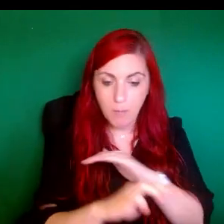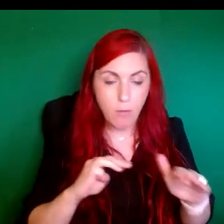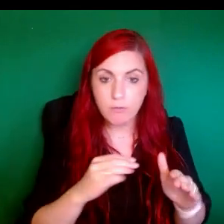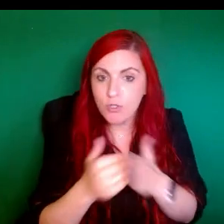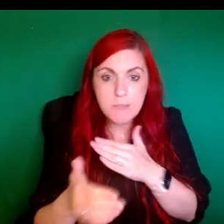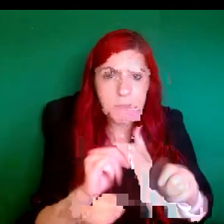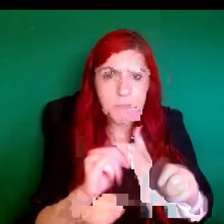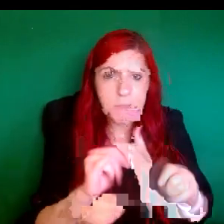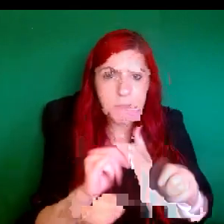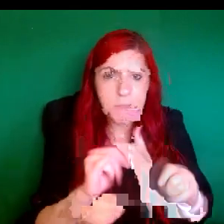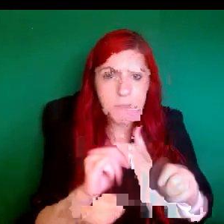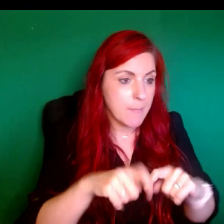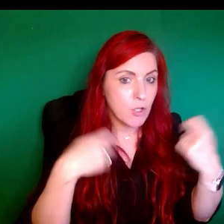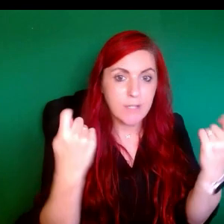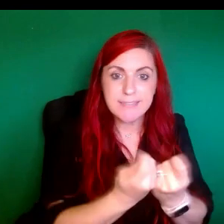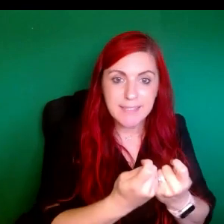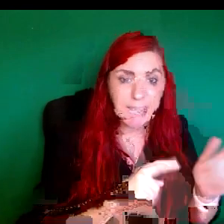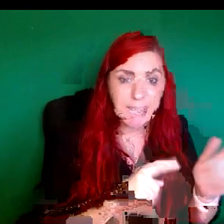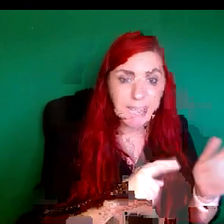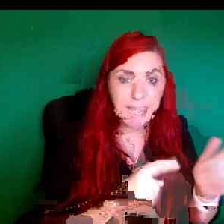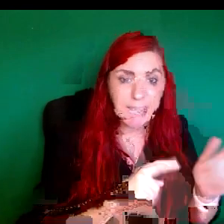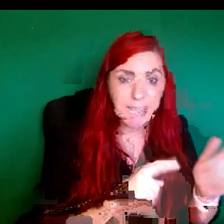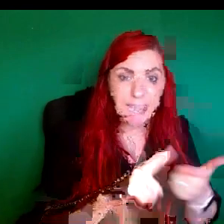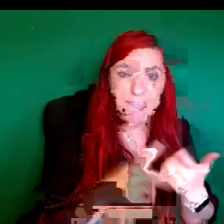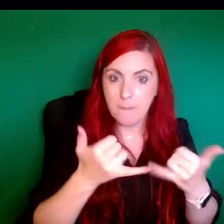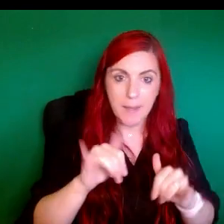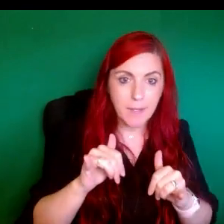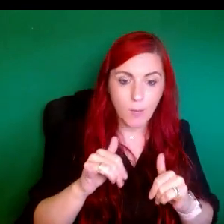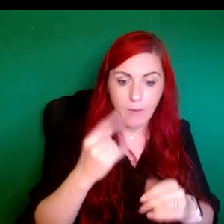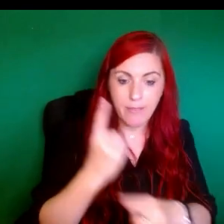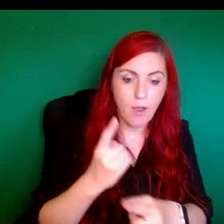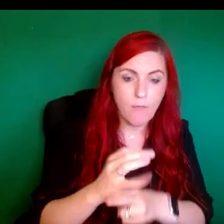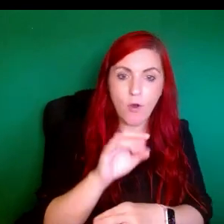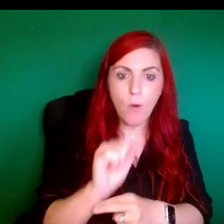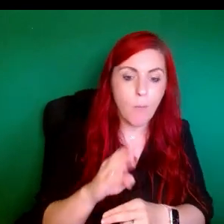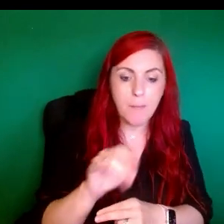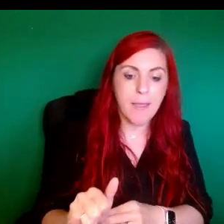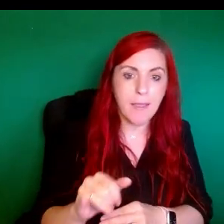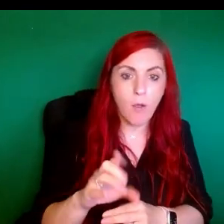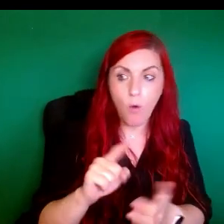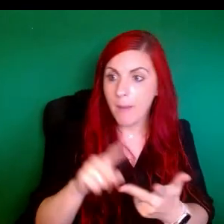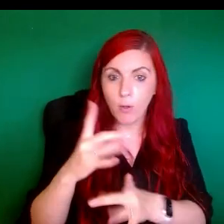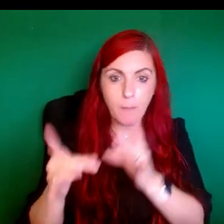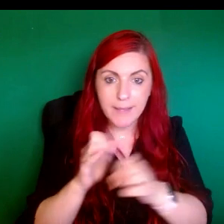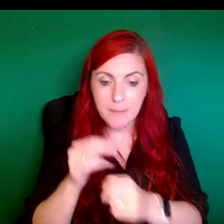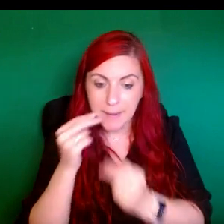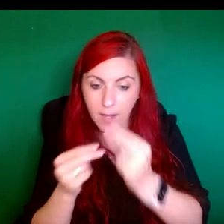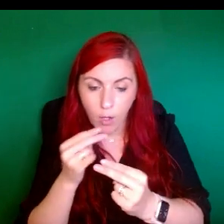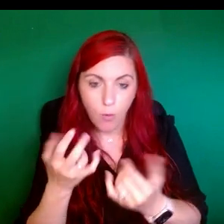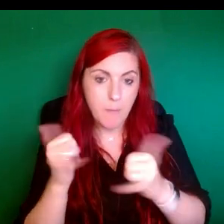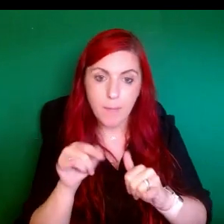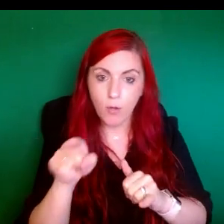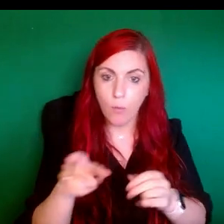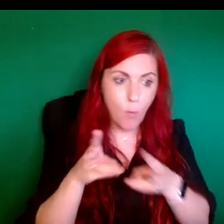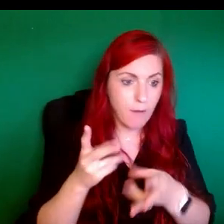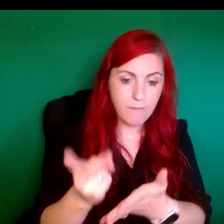Christmas, or contributed, whether you did a garden, you braved the cold Galway Bay waters, or prepared a